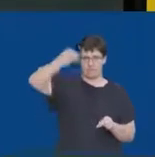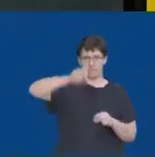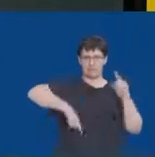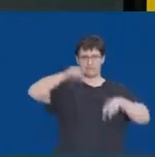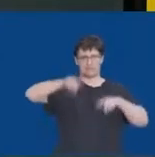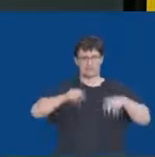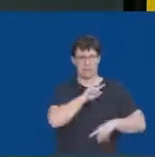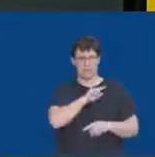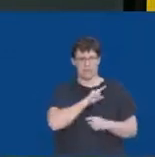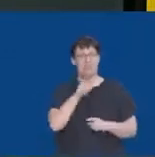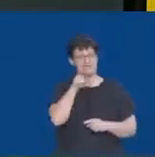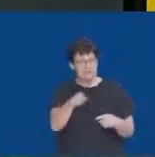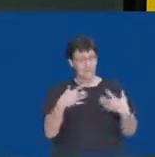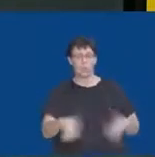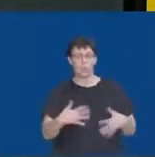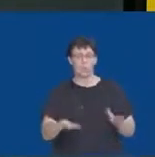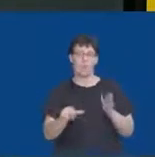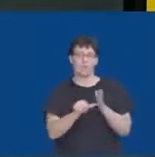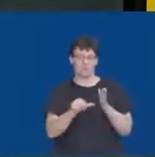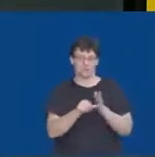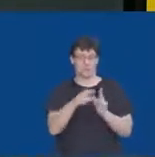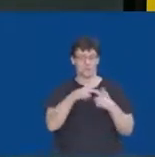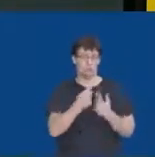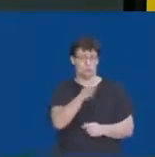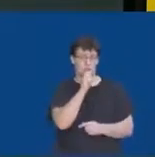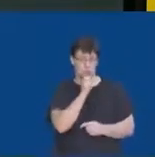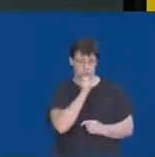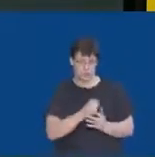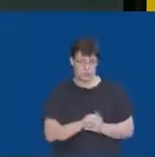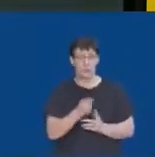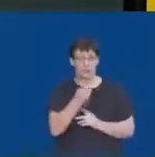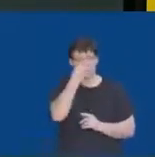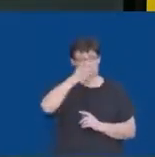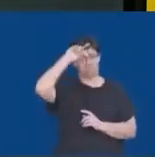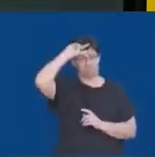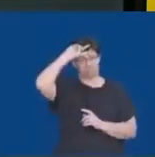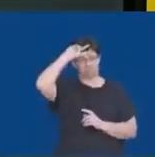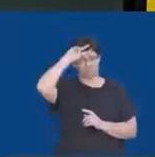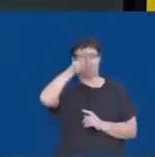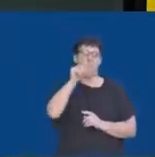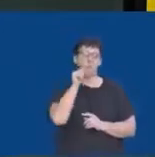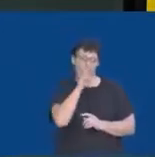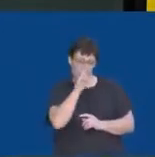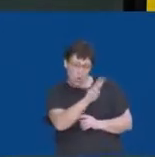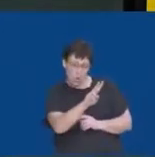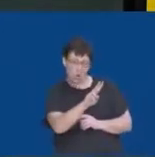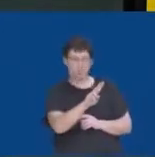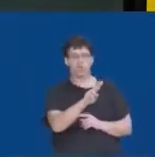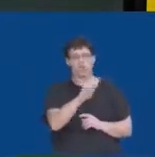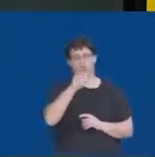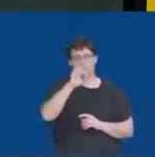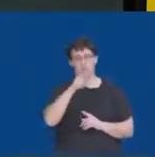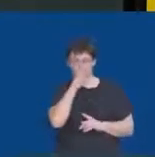And this is a really important tool to be able to use and to be able to interpret when you look at graphs. We need to look